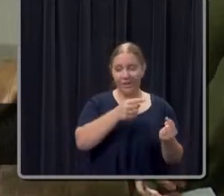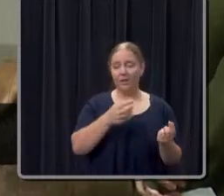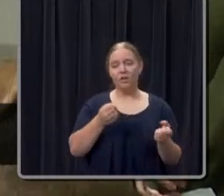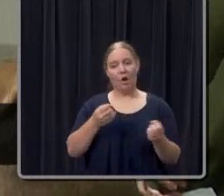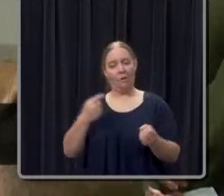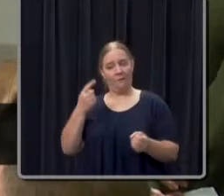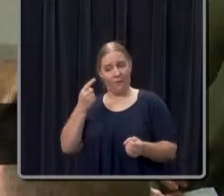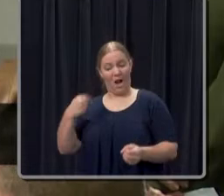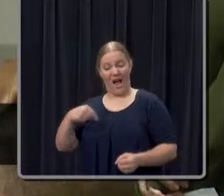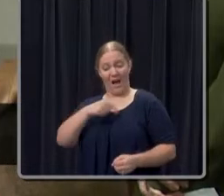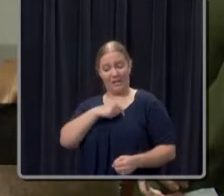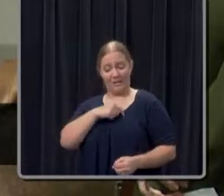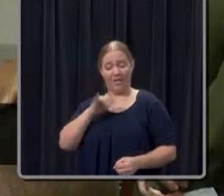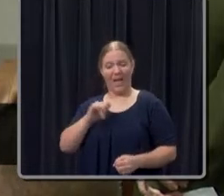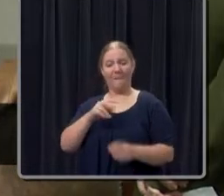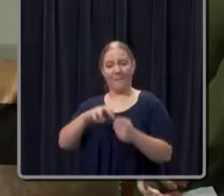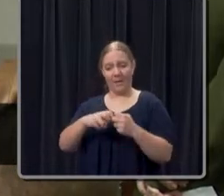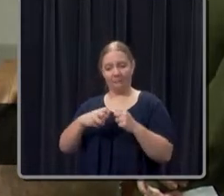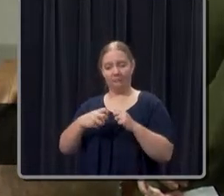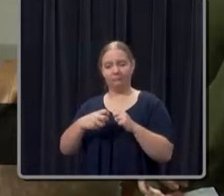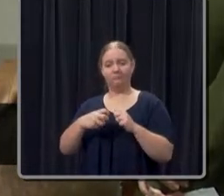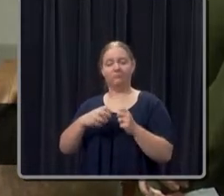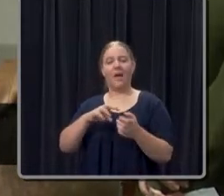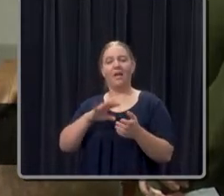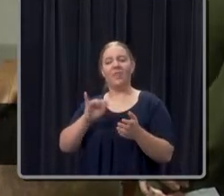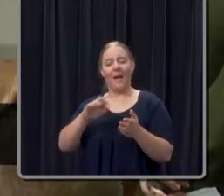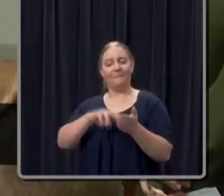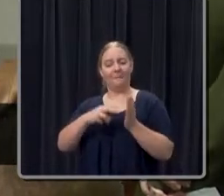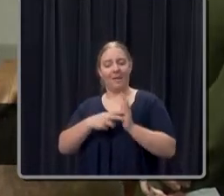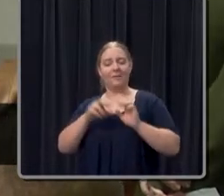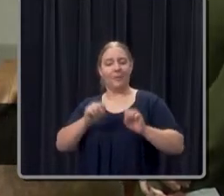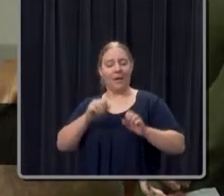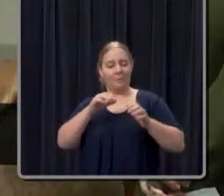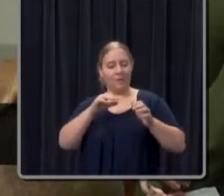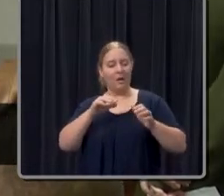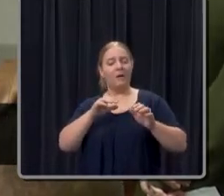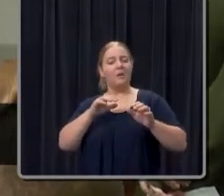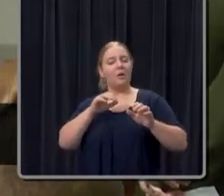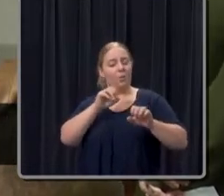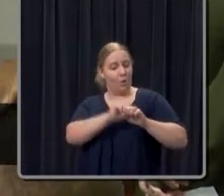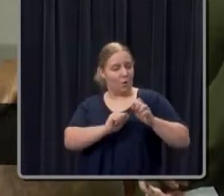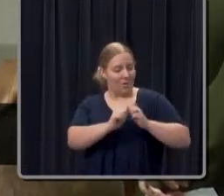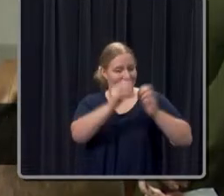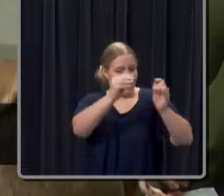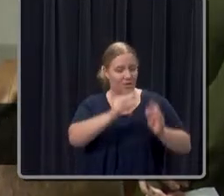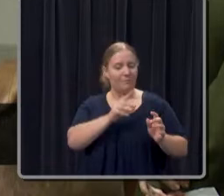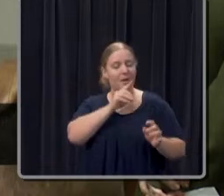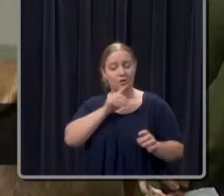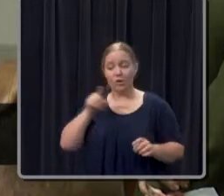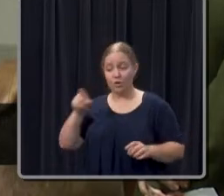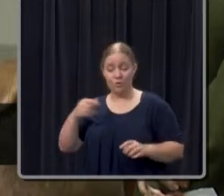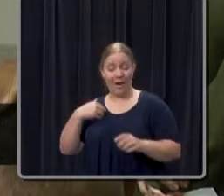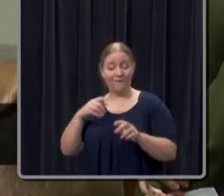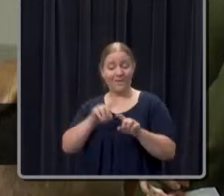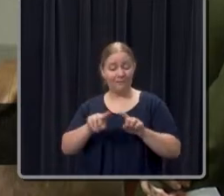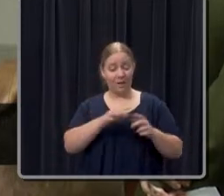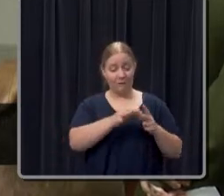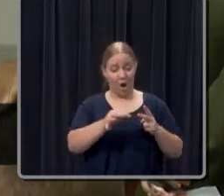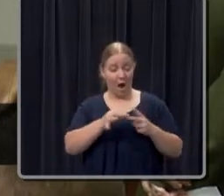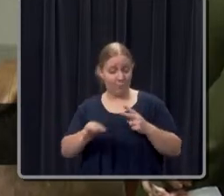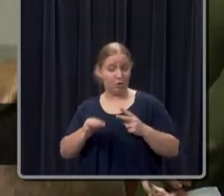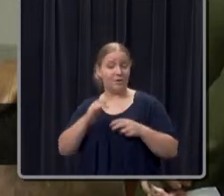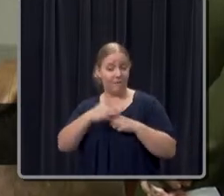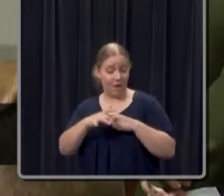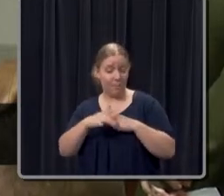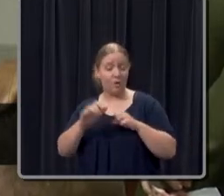for us, it's a part of being able to get back in and work with teachers and making sure that they have different avenues at their fingertips so